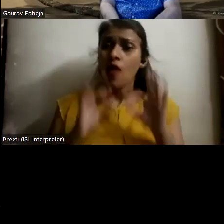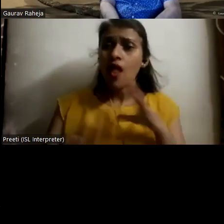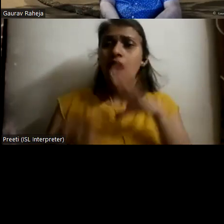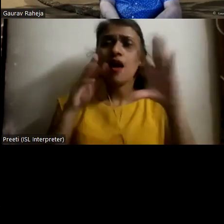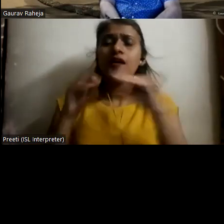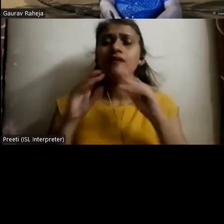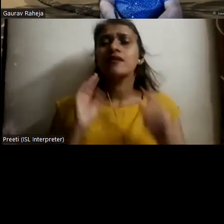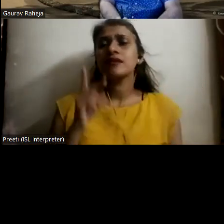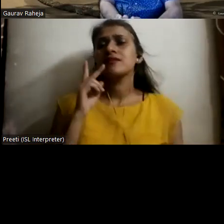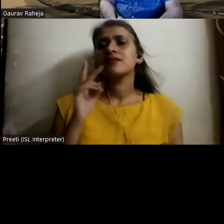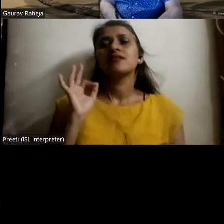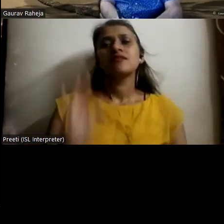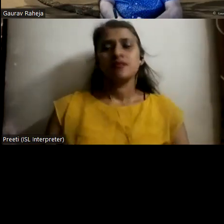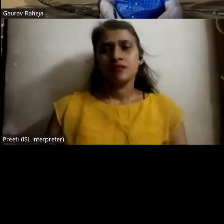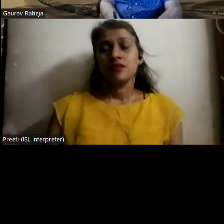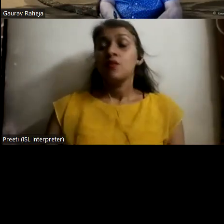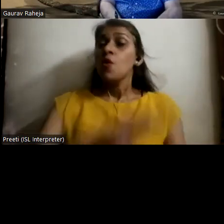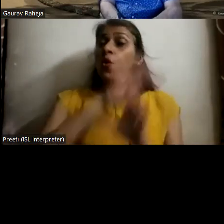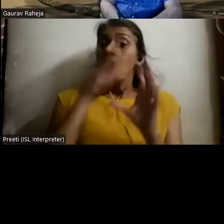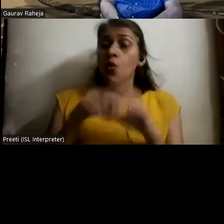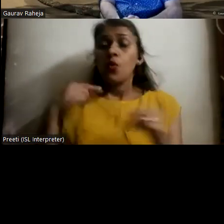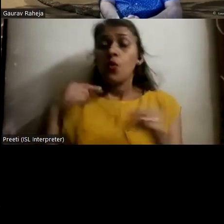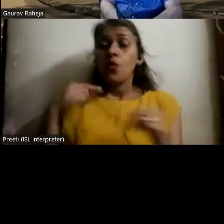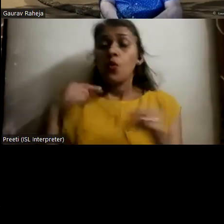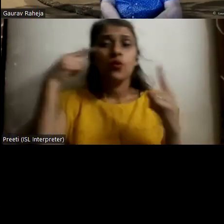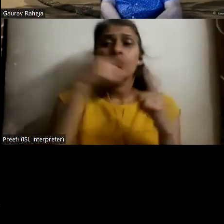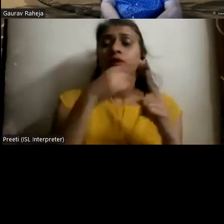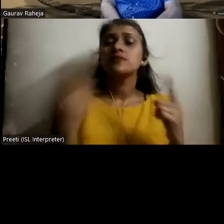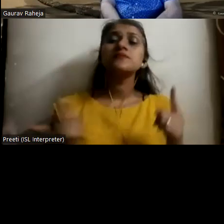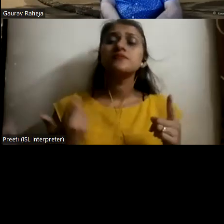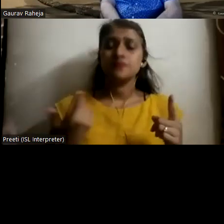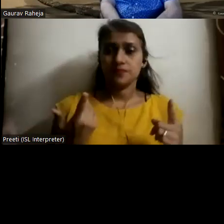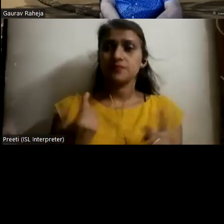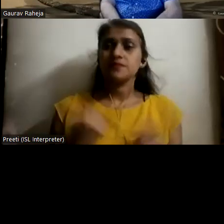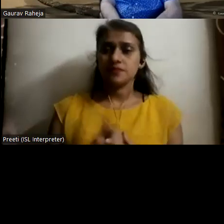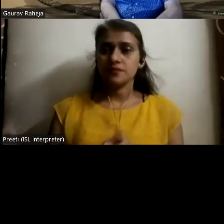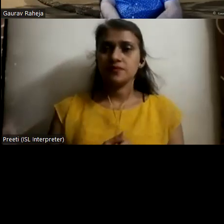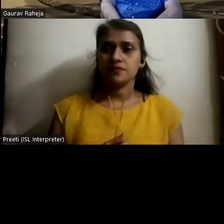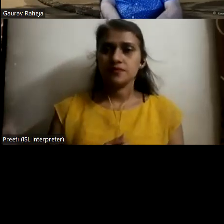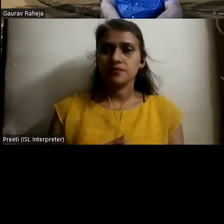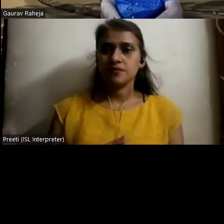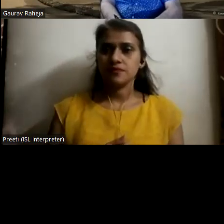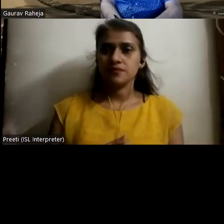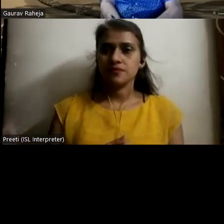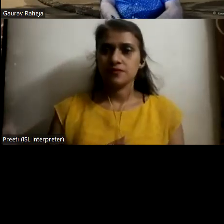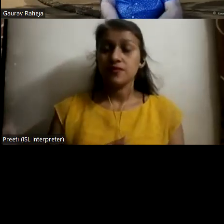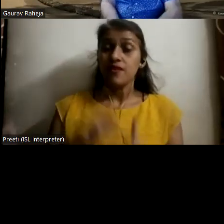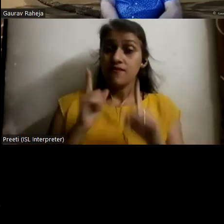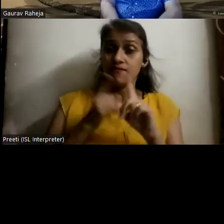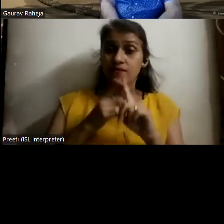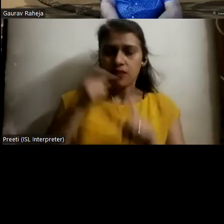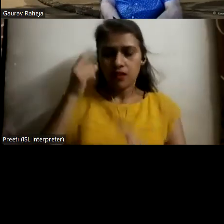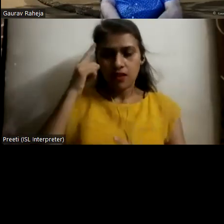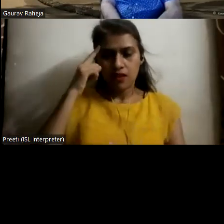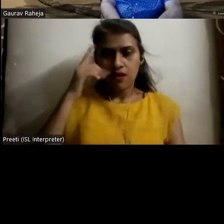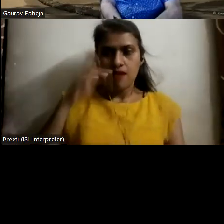this? So my whole objective of this conversation with you friends is that we start first of all realizing